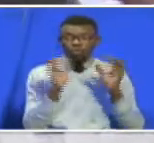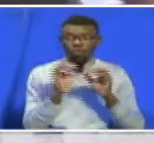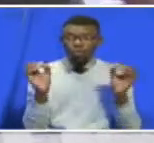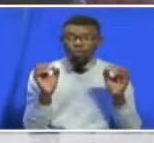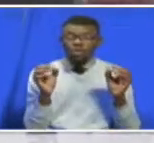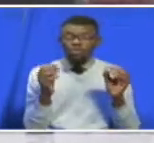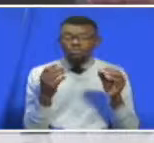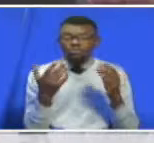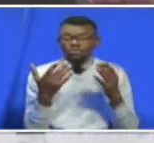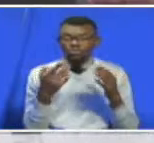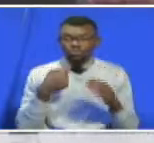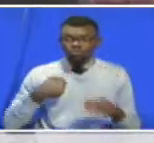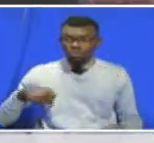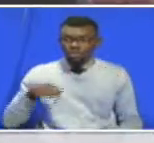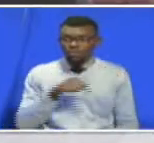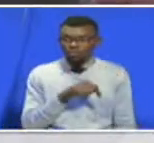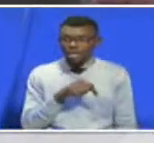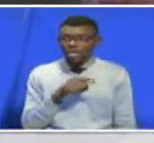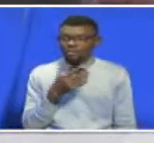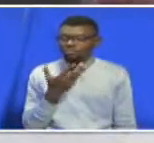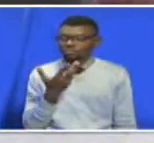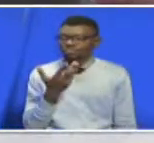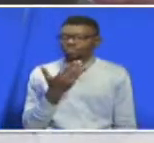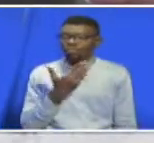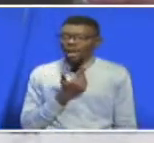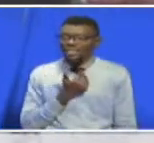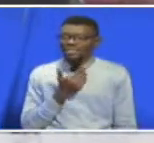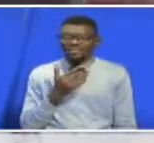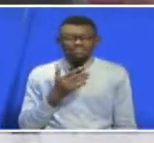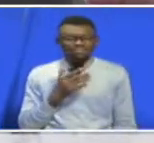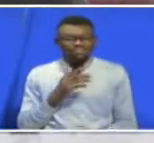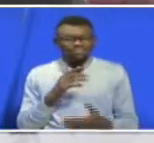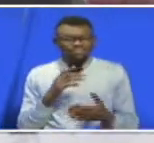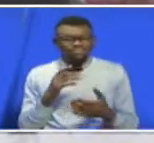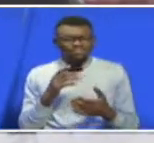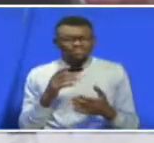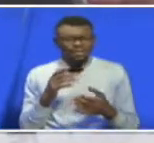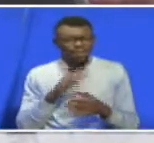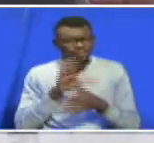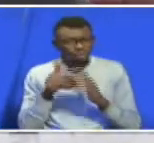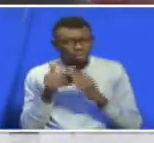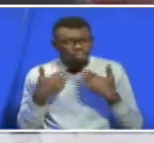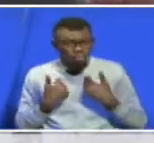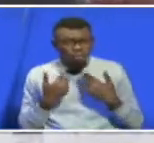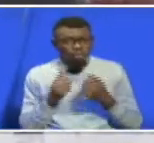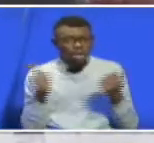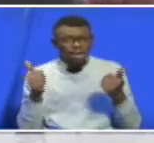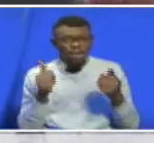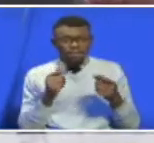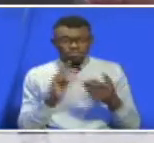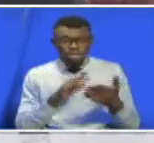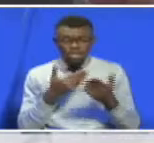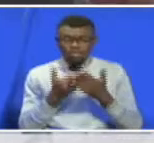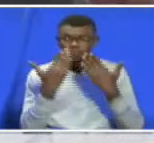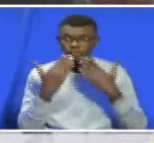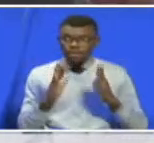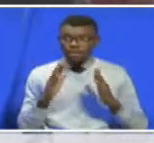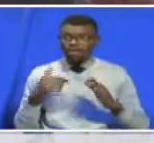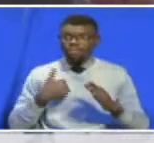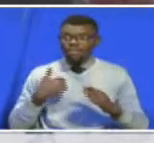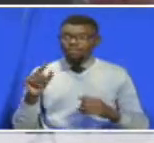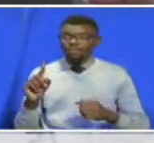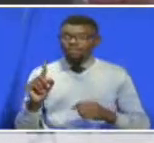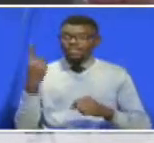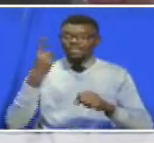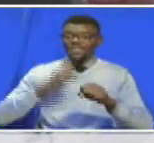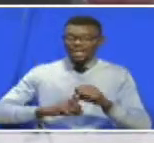these games and that we believe in Master Clarence's report. That's why we are here. In fact, this is my first time out of